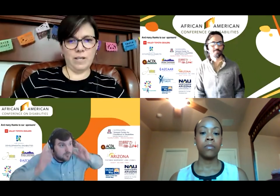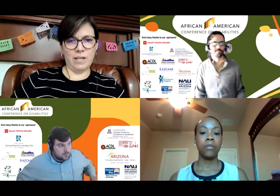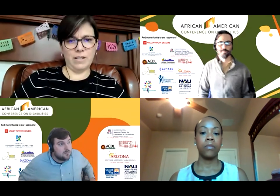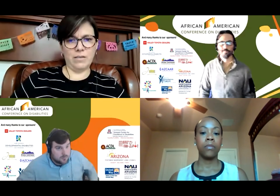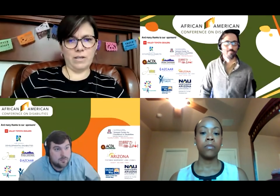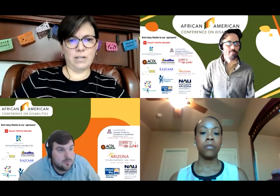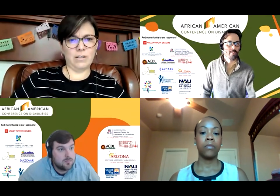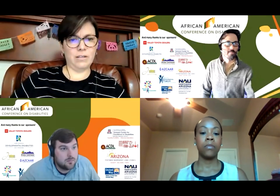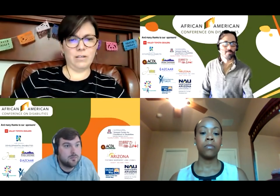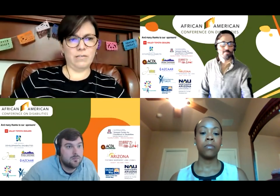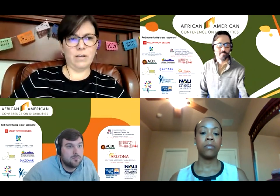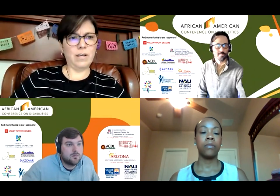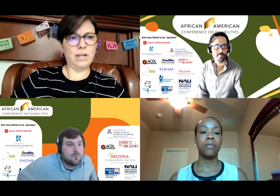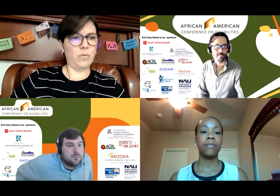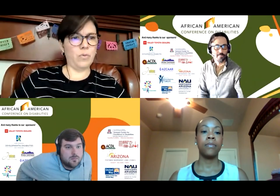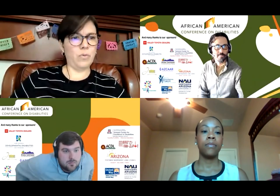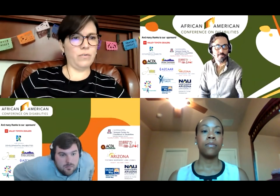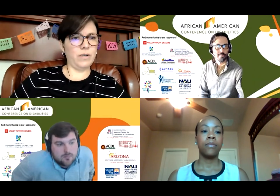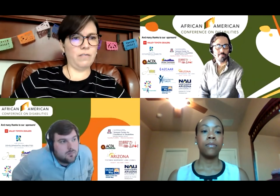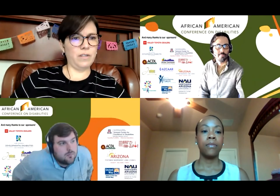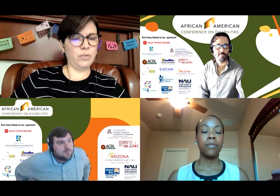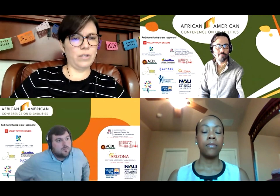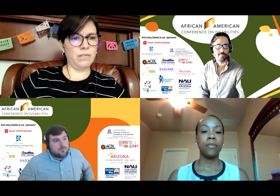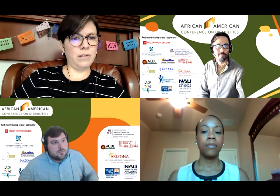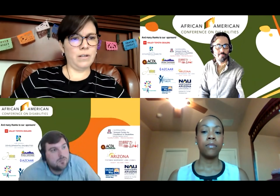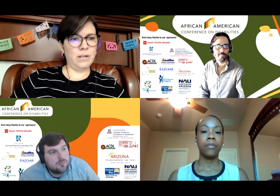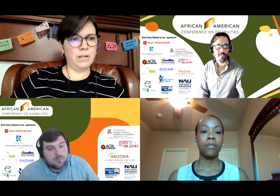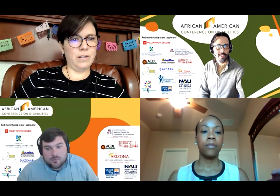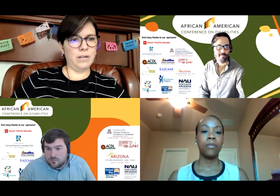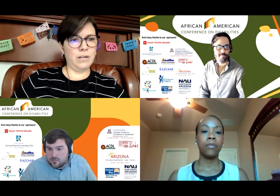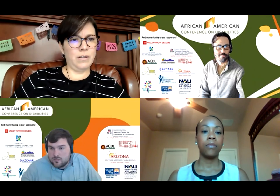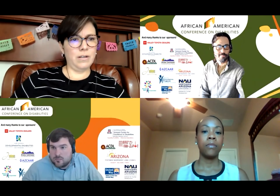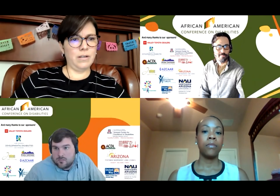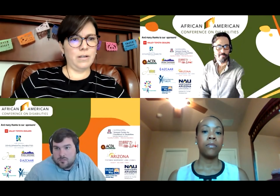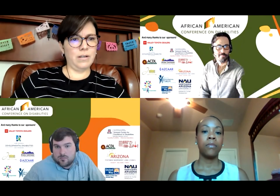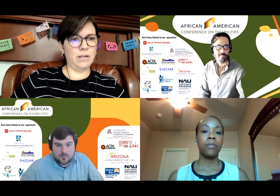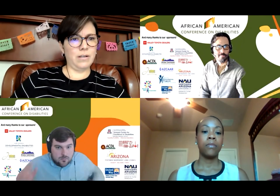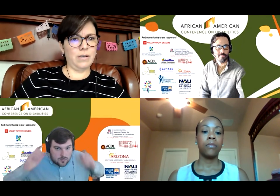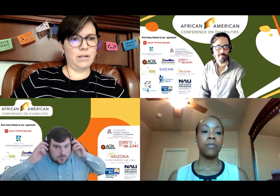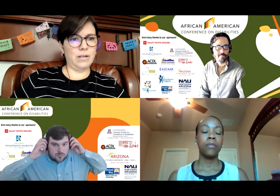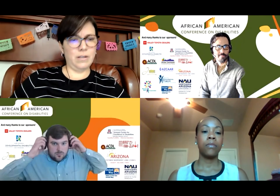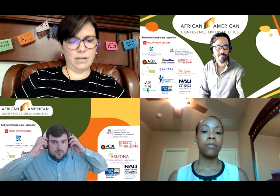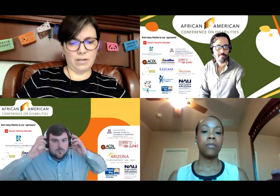Perfect. Okay, great. Okay, I'm almost done over here in Facebook Live. Okay.